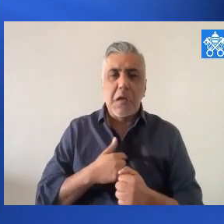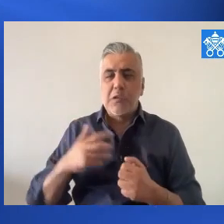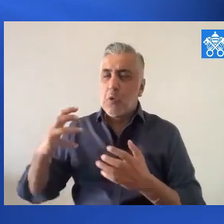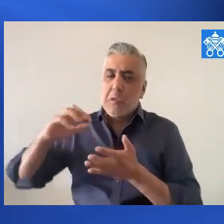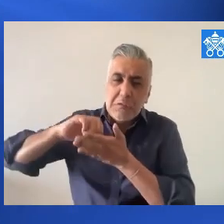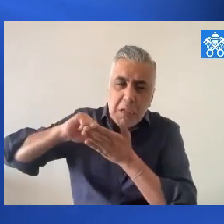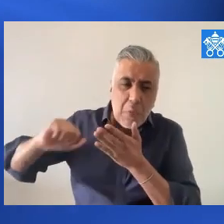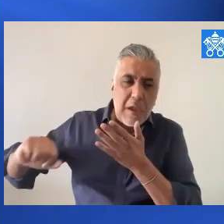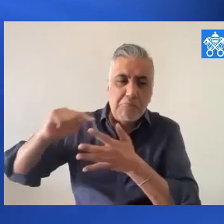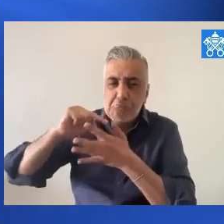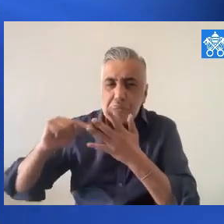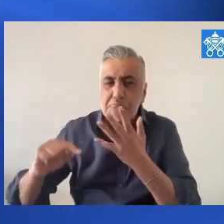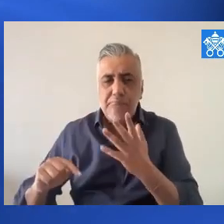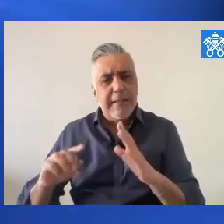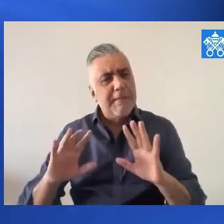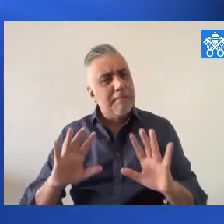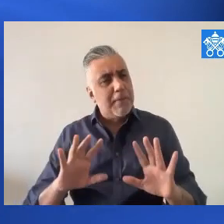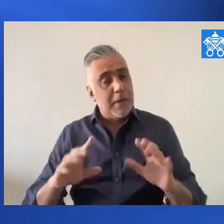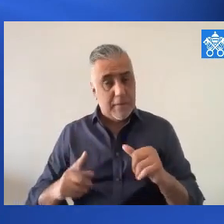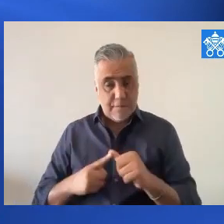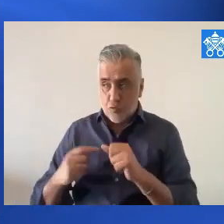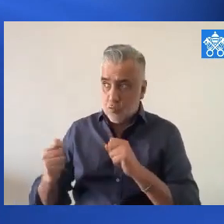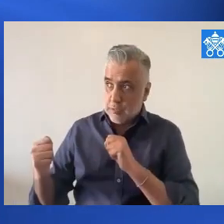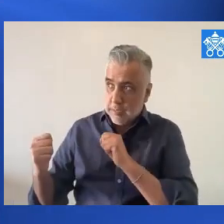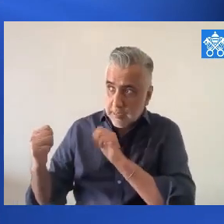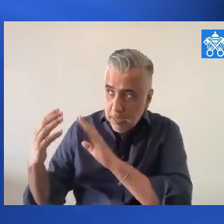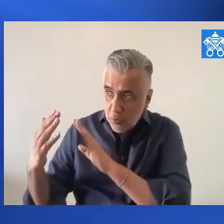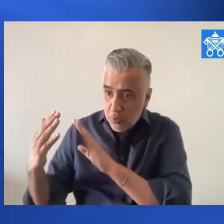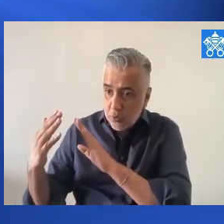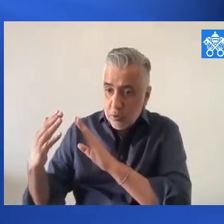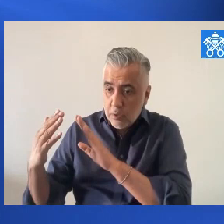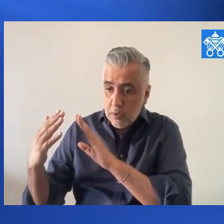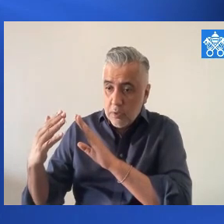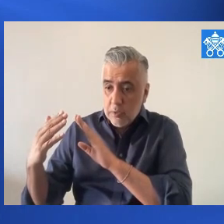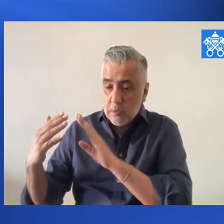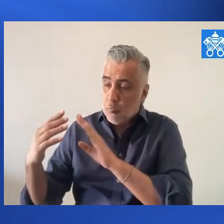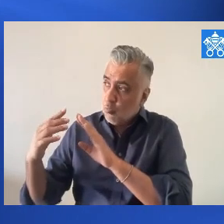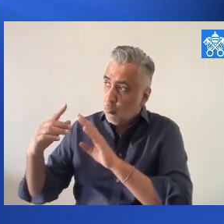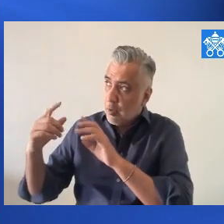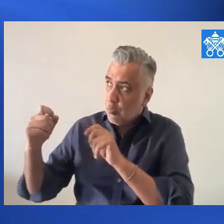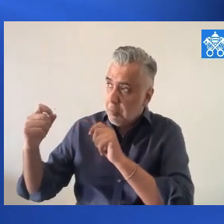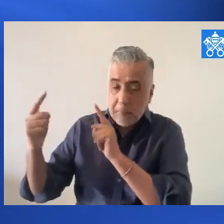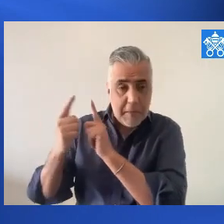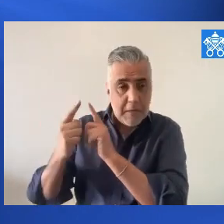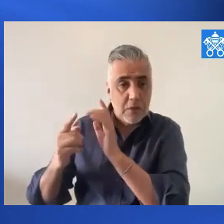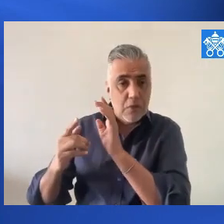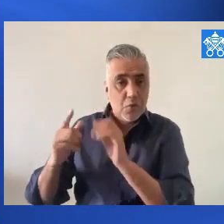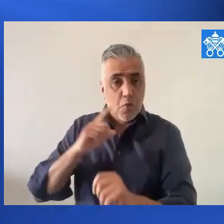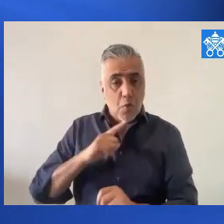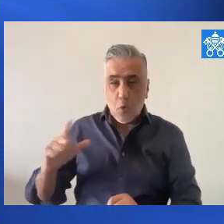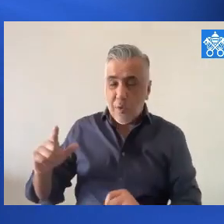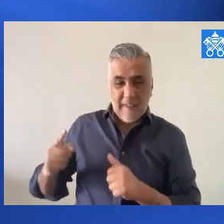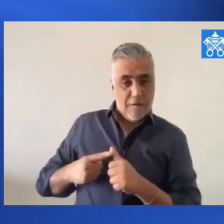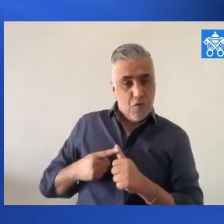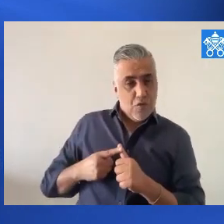or that He doesn't love us, and He wants to take away what we hold most dear. Instead, in our first encounter, we see that the sign of meeting